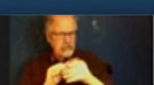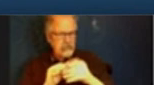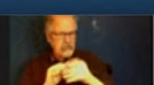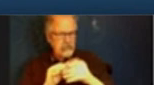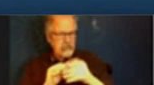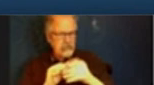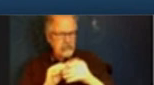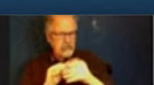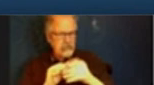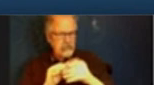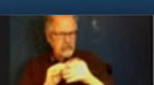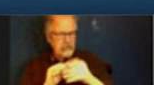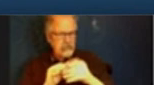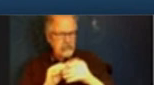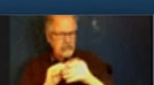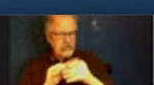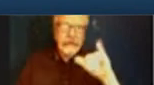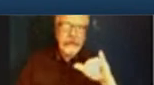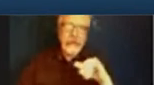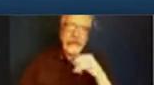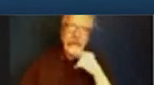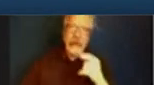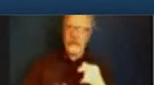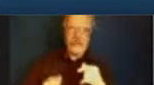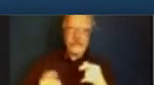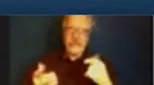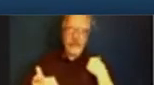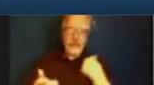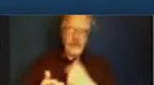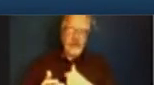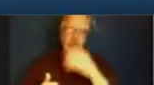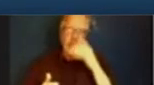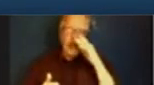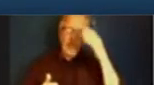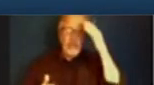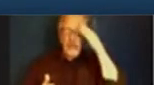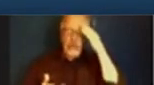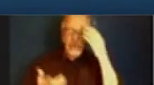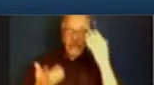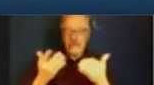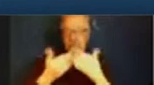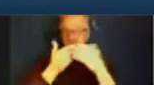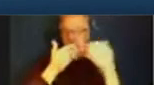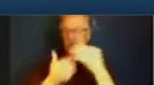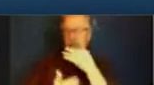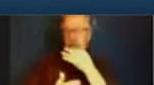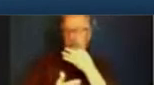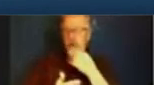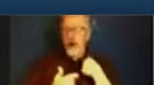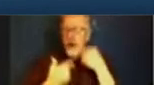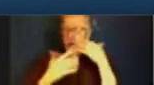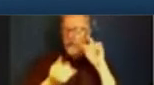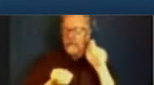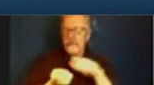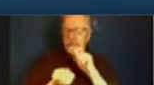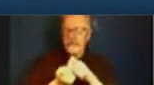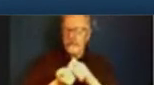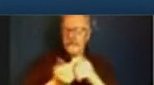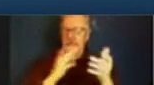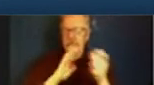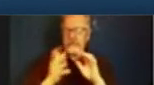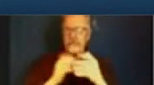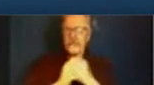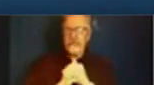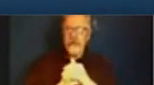I think we'll have more details on that in the days ahead. I also just want to make sure something else is